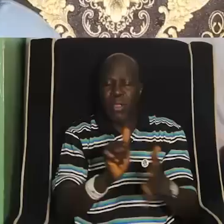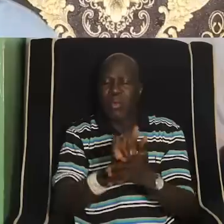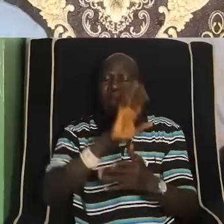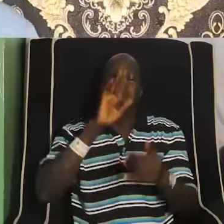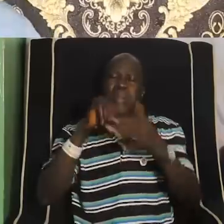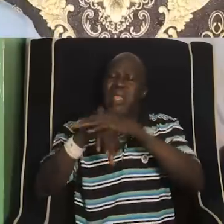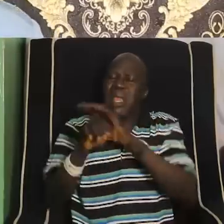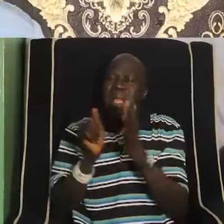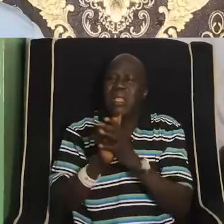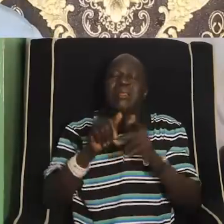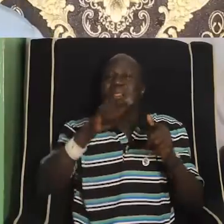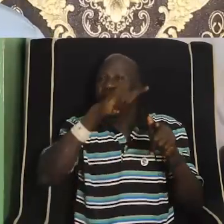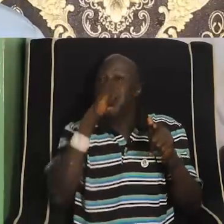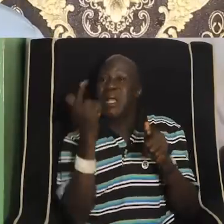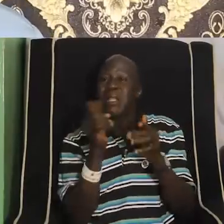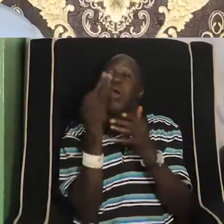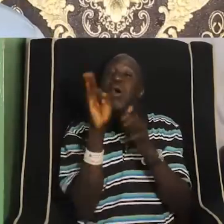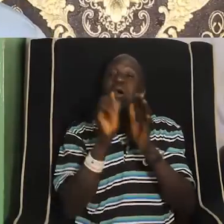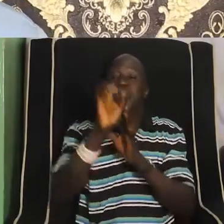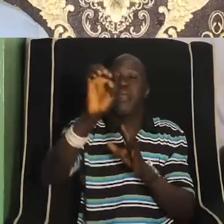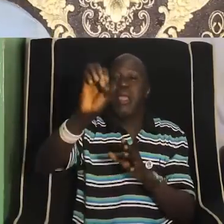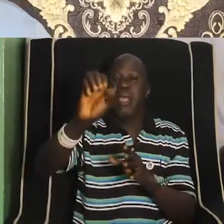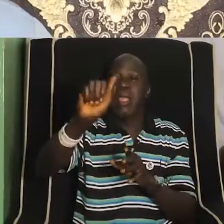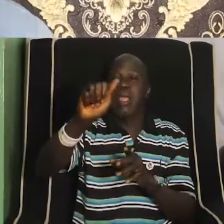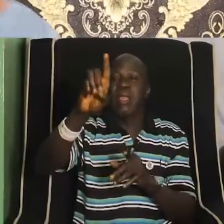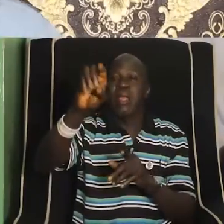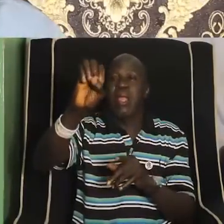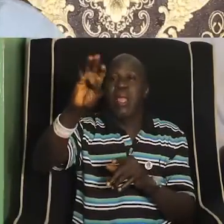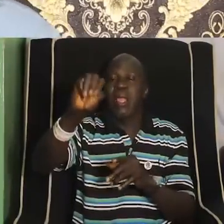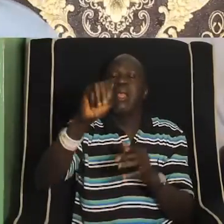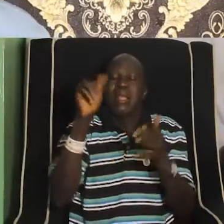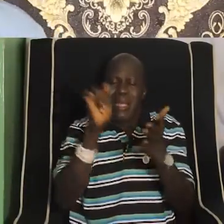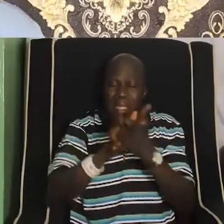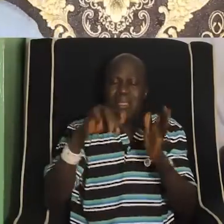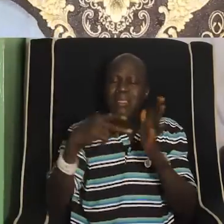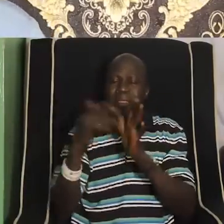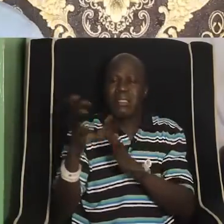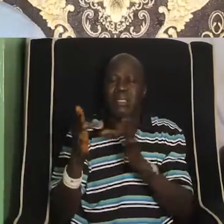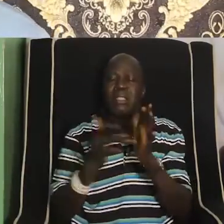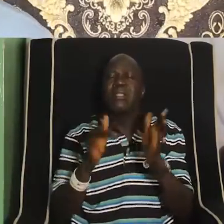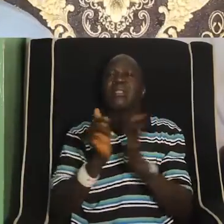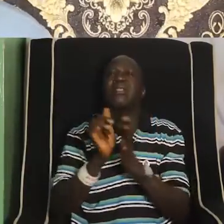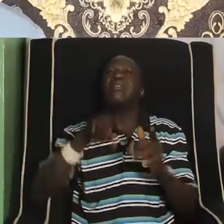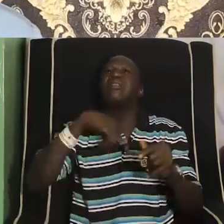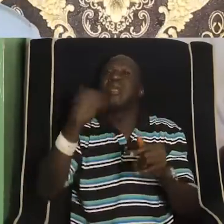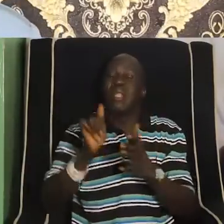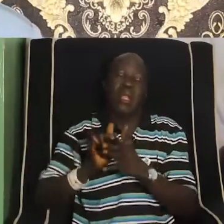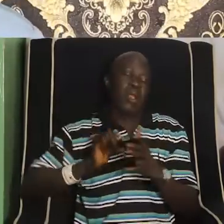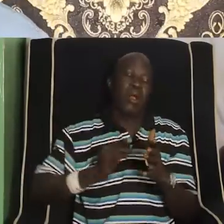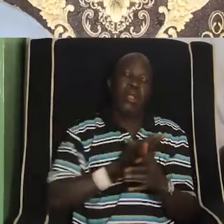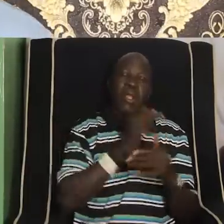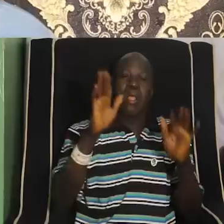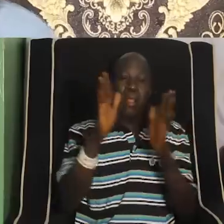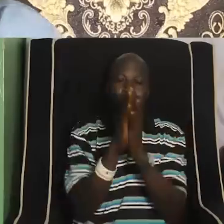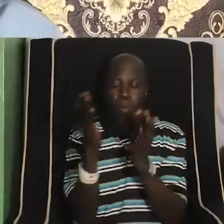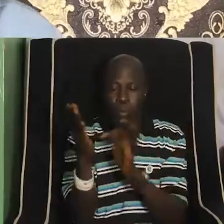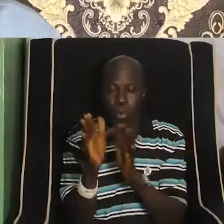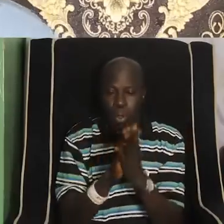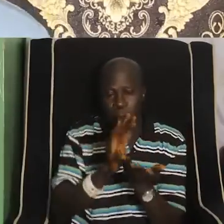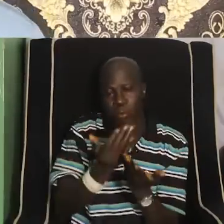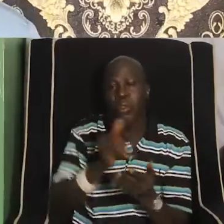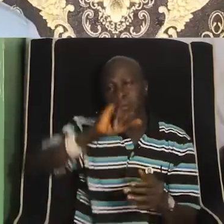Garden of Eden that we have lost. Jesus saw. That's what Jesus refers to the book of